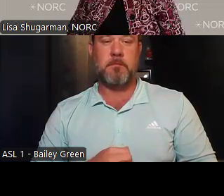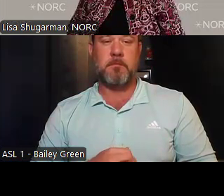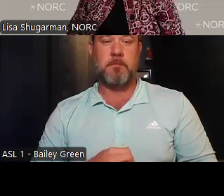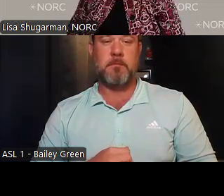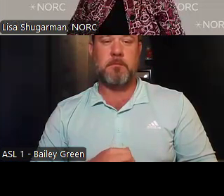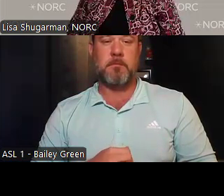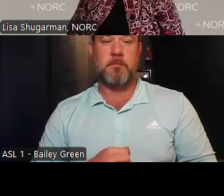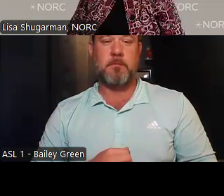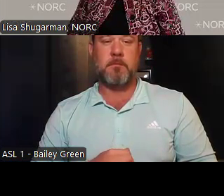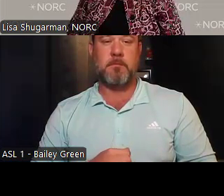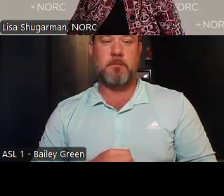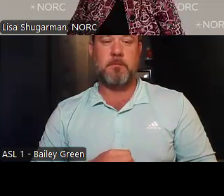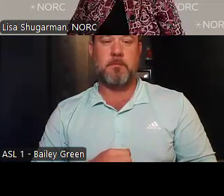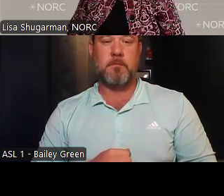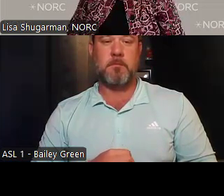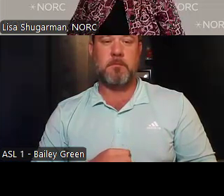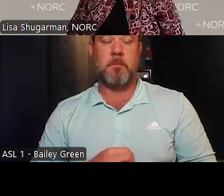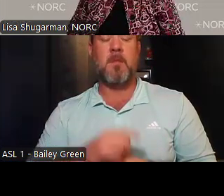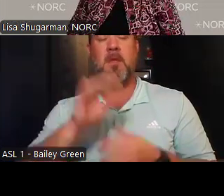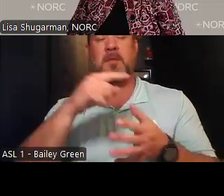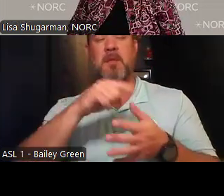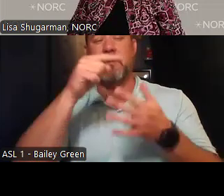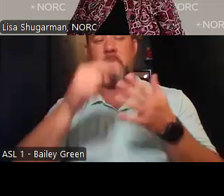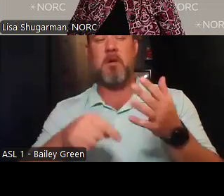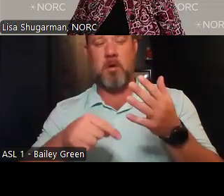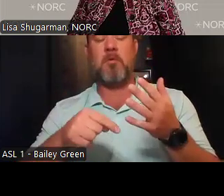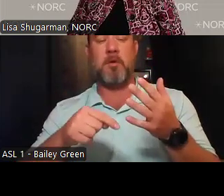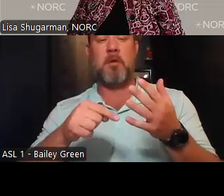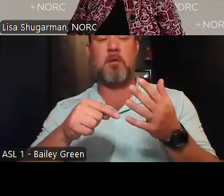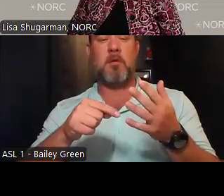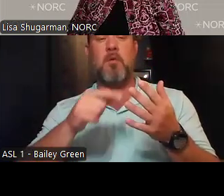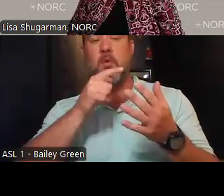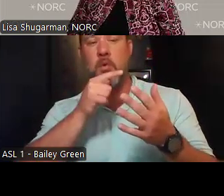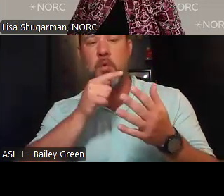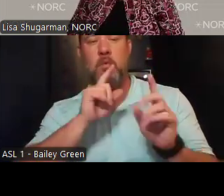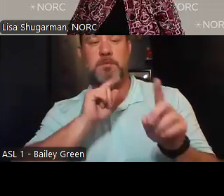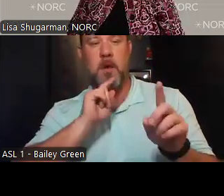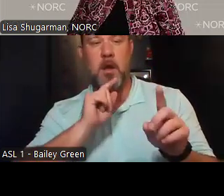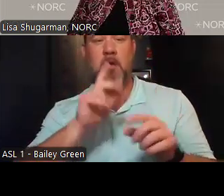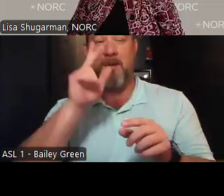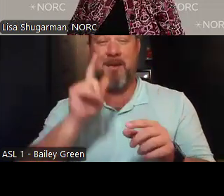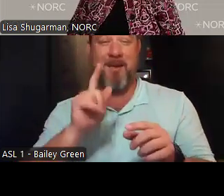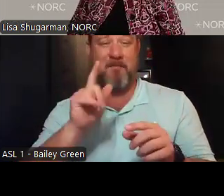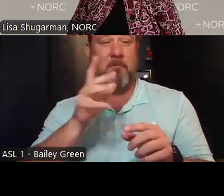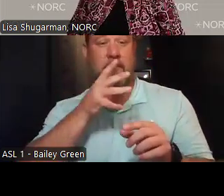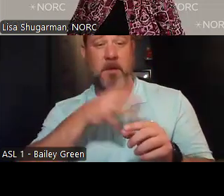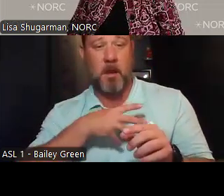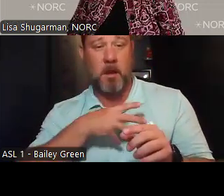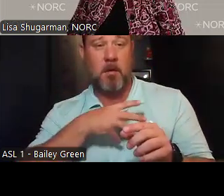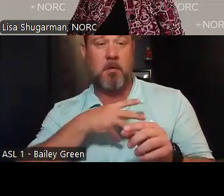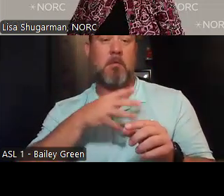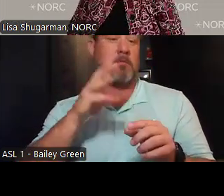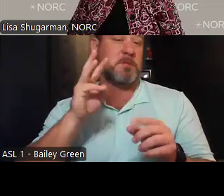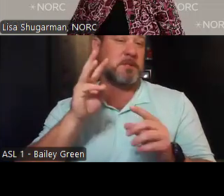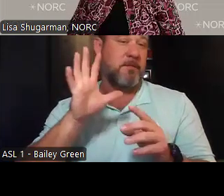And this slide provides a summary of key characteristics of the responding population. Roughly half of the sample are female, age 65